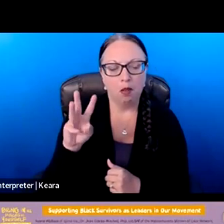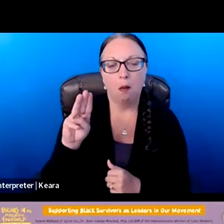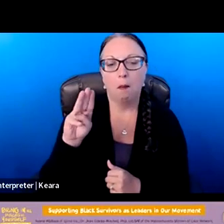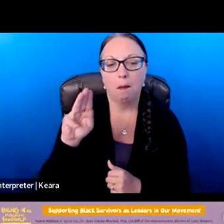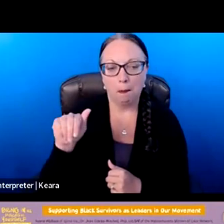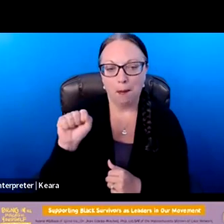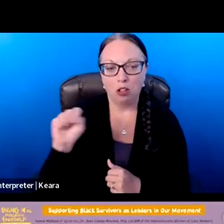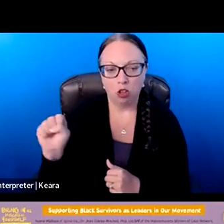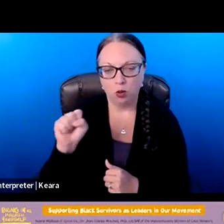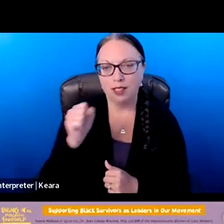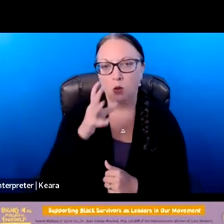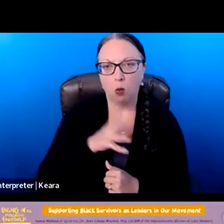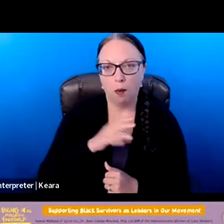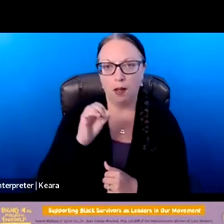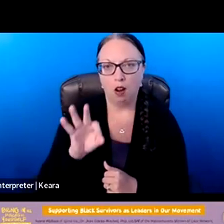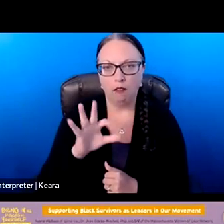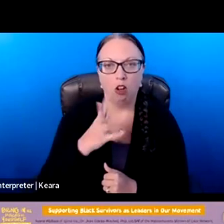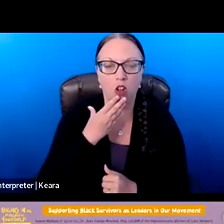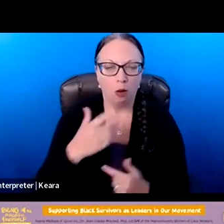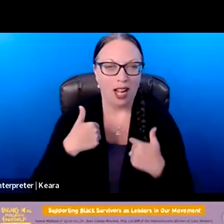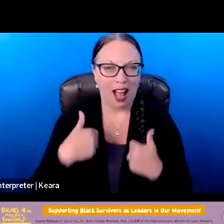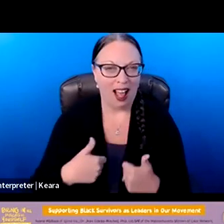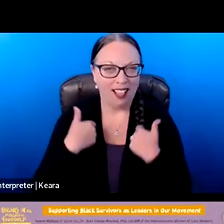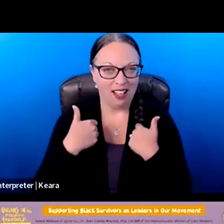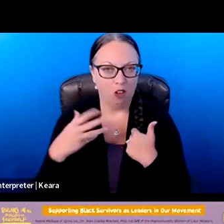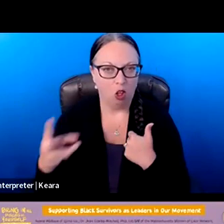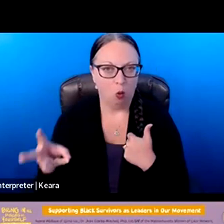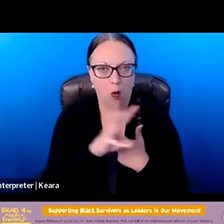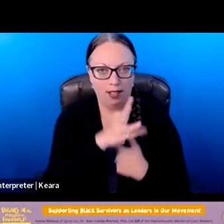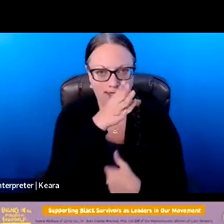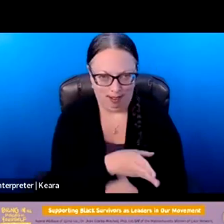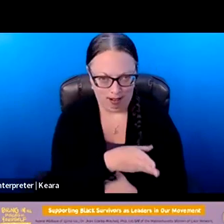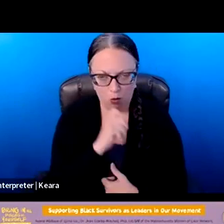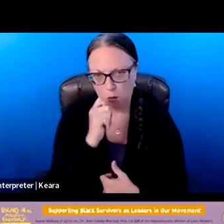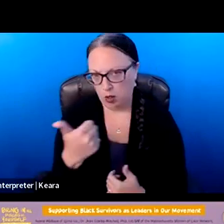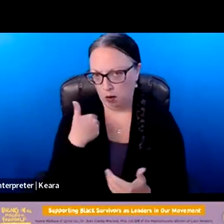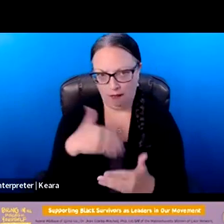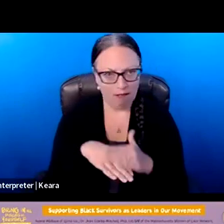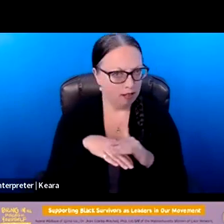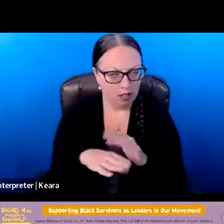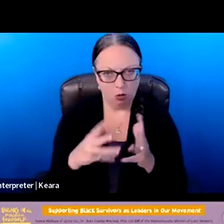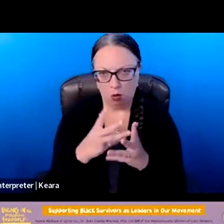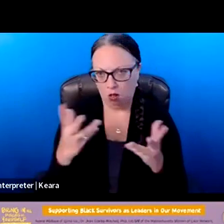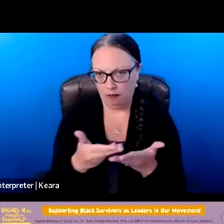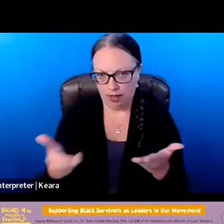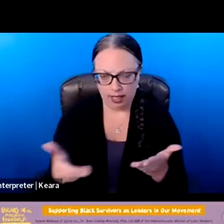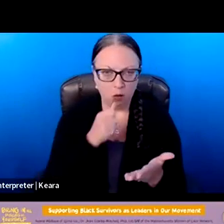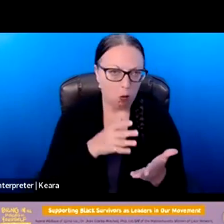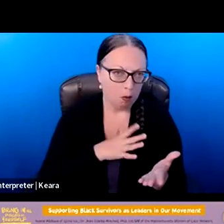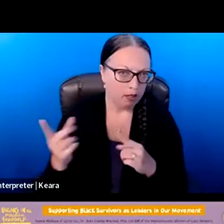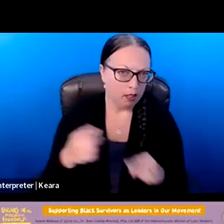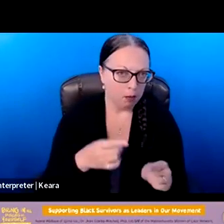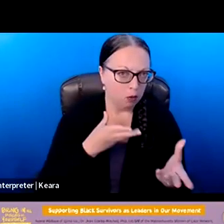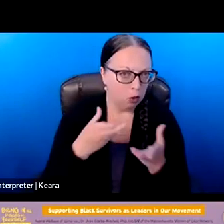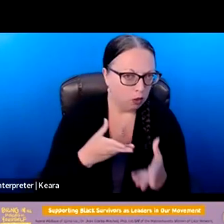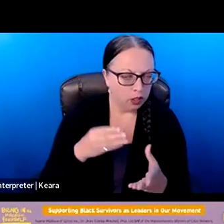of Massachusetts, which is the Berkshires. And so we don't have access to a lot of things that could, a woman comes for service or is in the